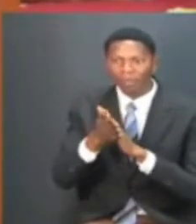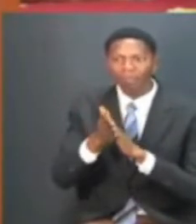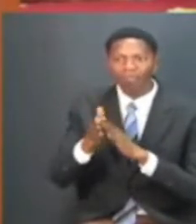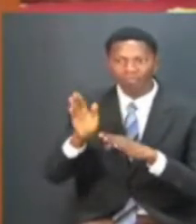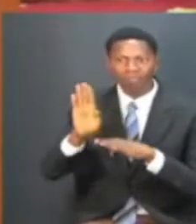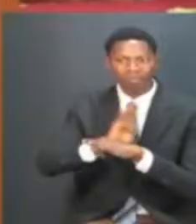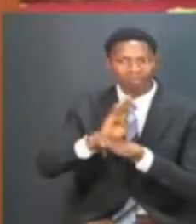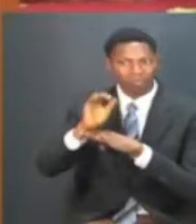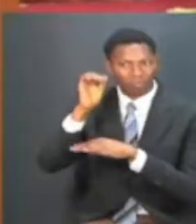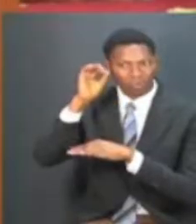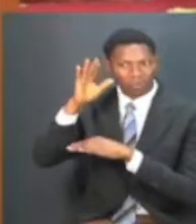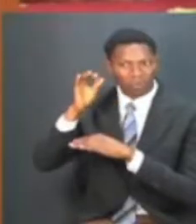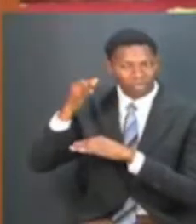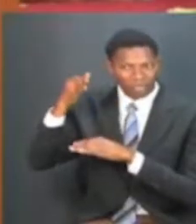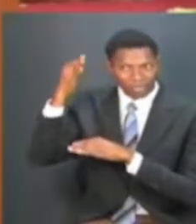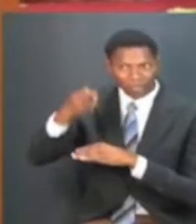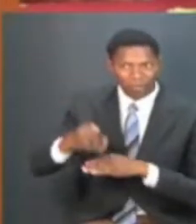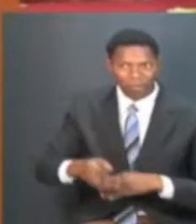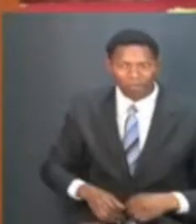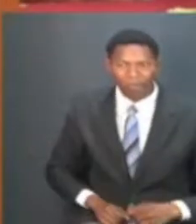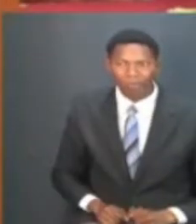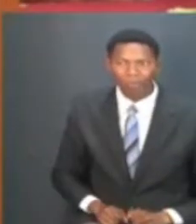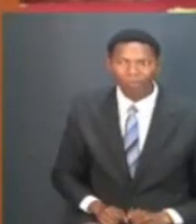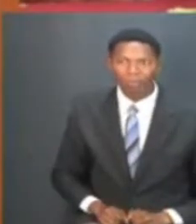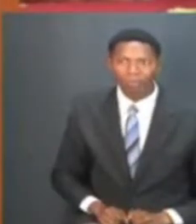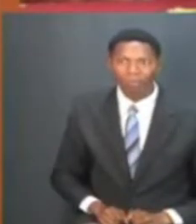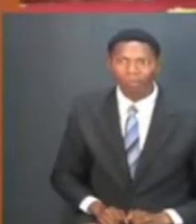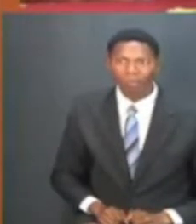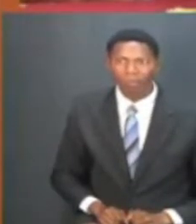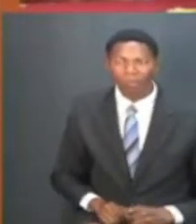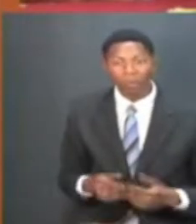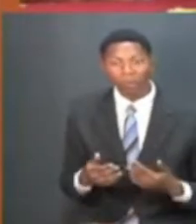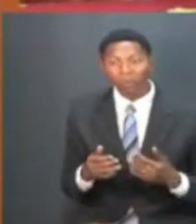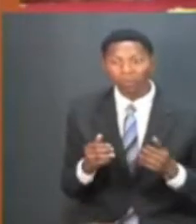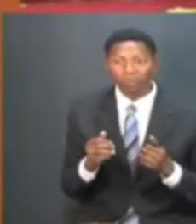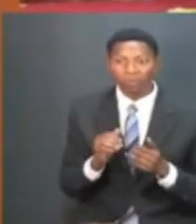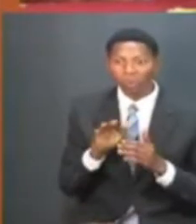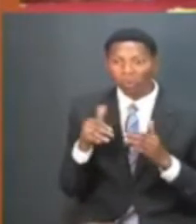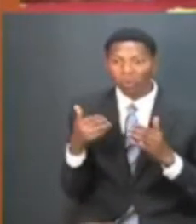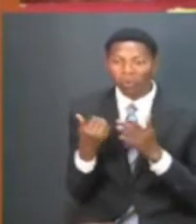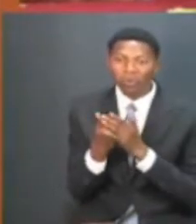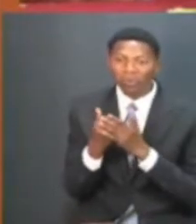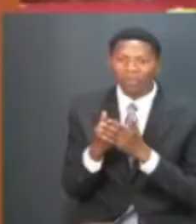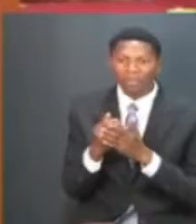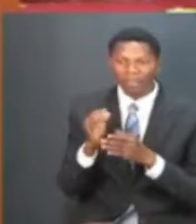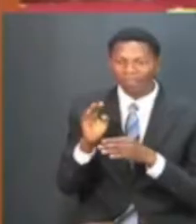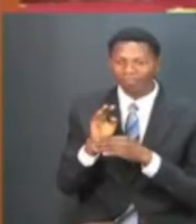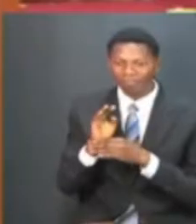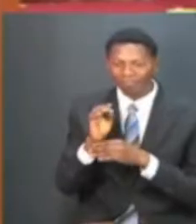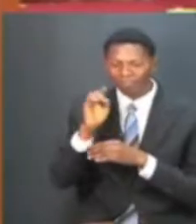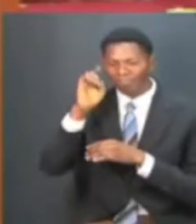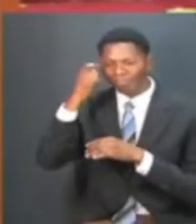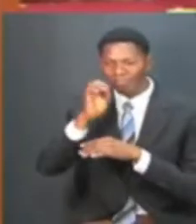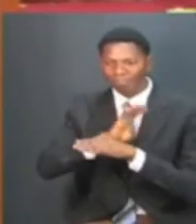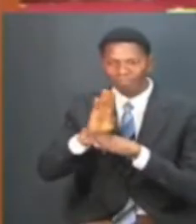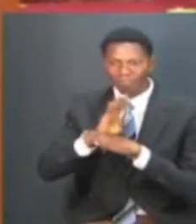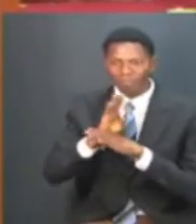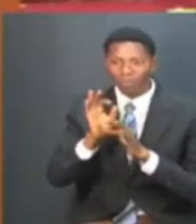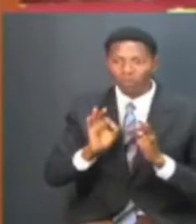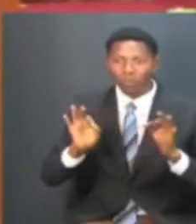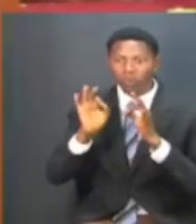So with government projects that are in the pipeline or being rolled out, it is important that universities,